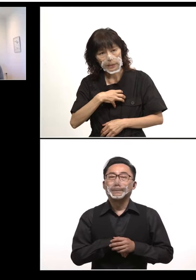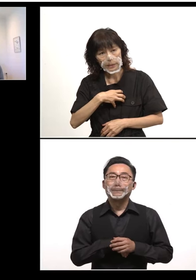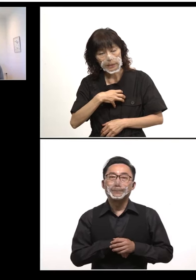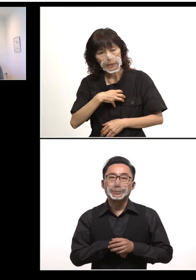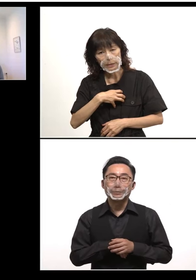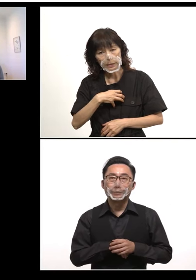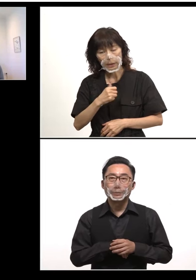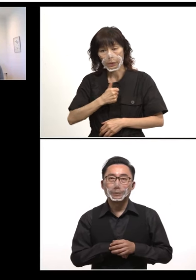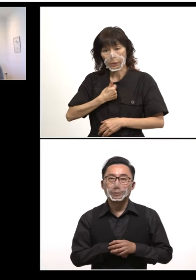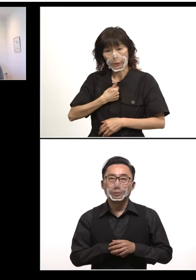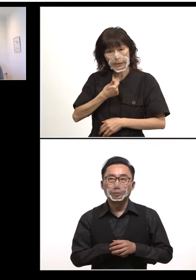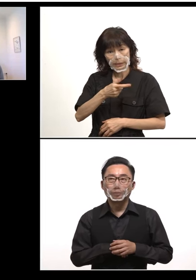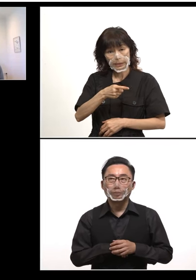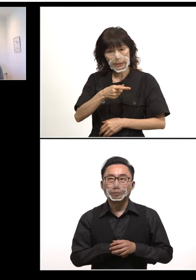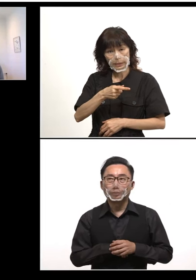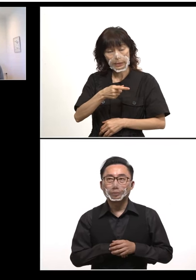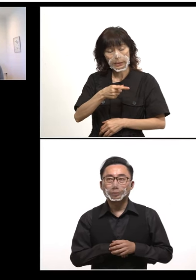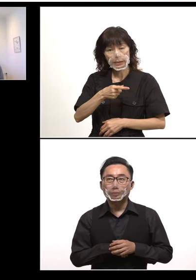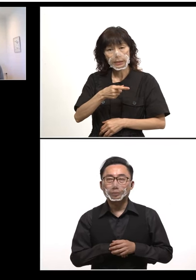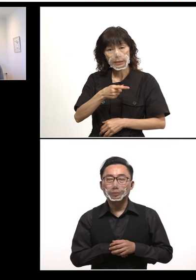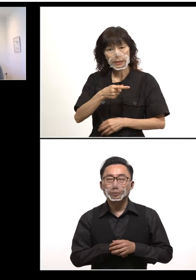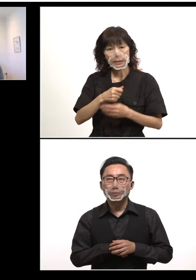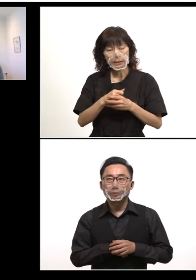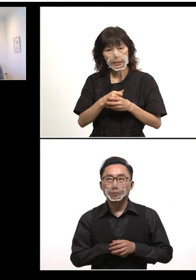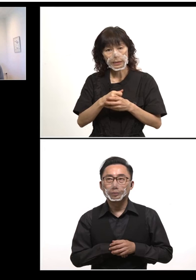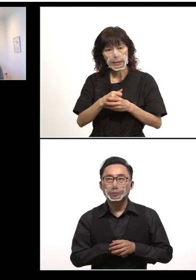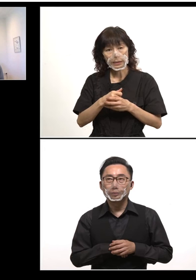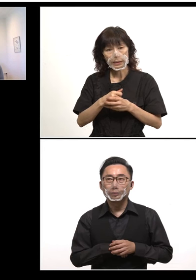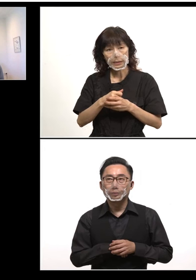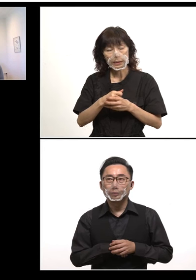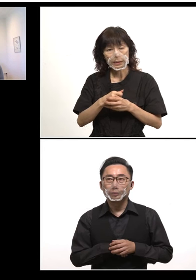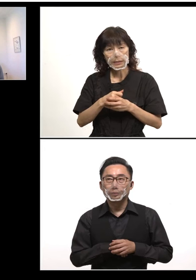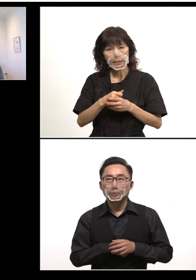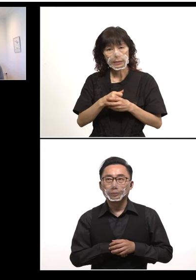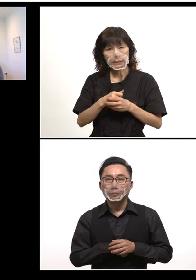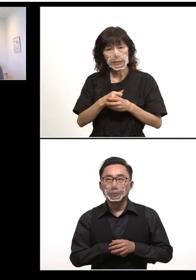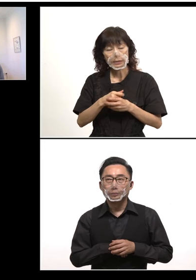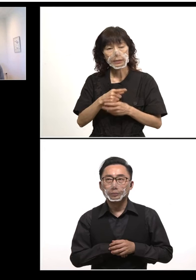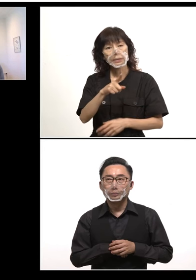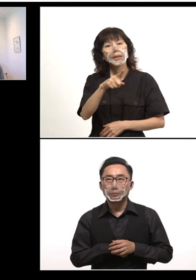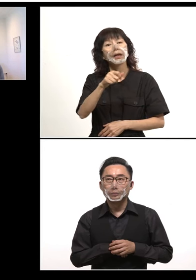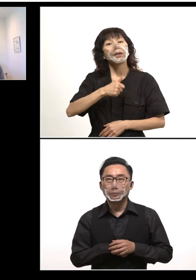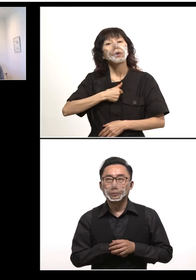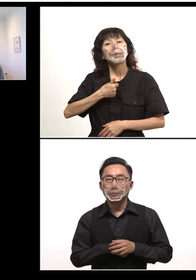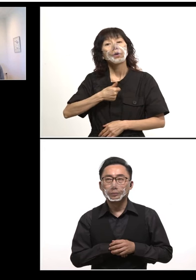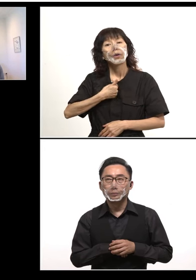student relationship into co-worker? And the second question is, any of the epic artworks is featuring or integrating